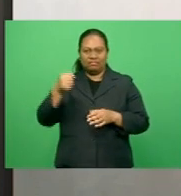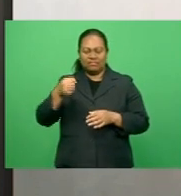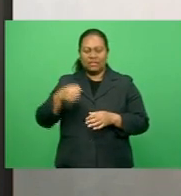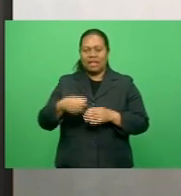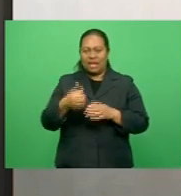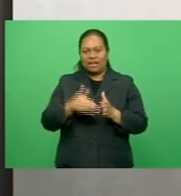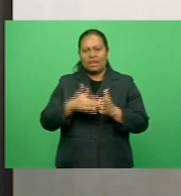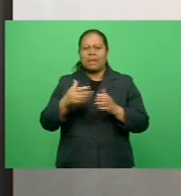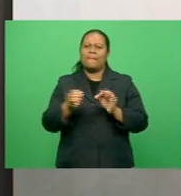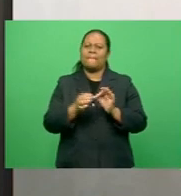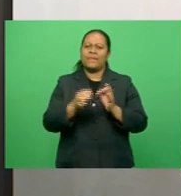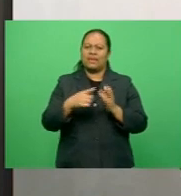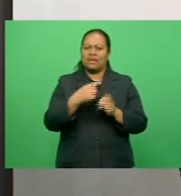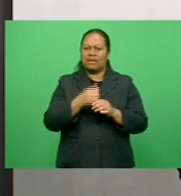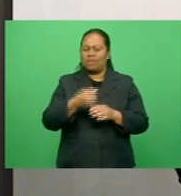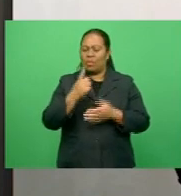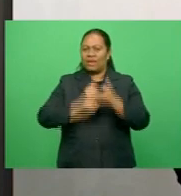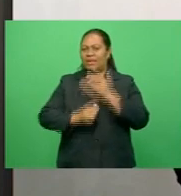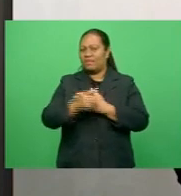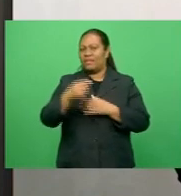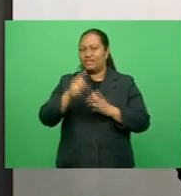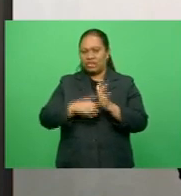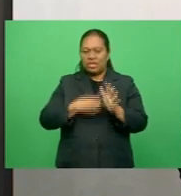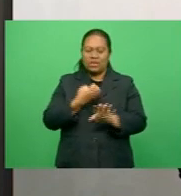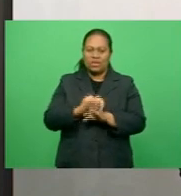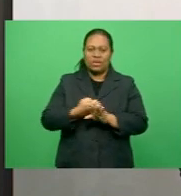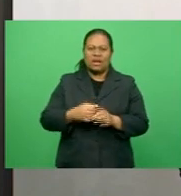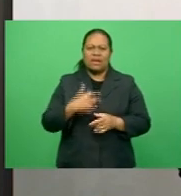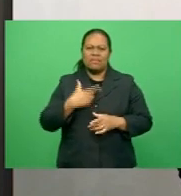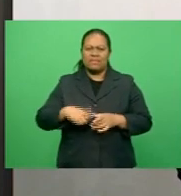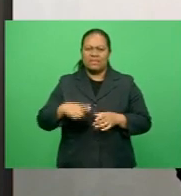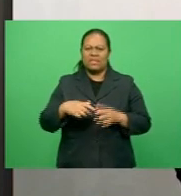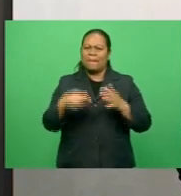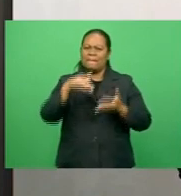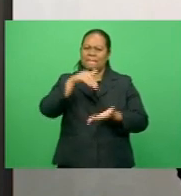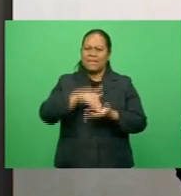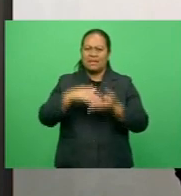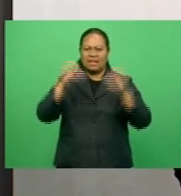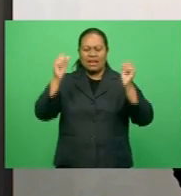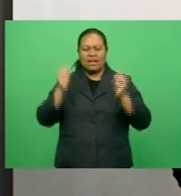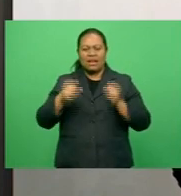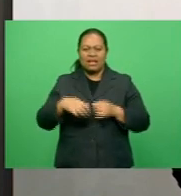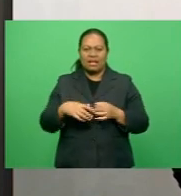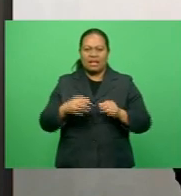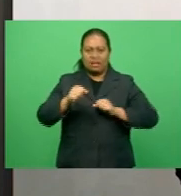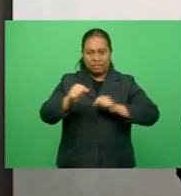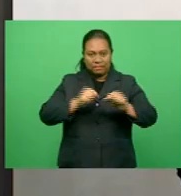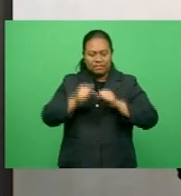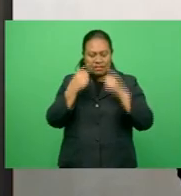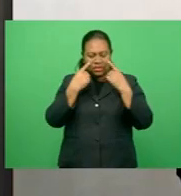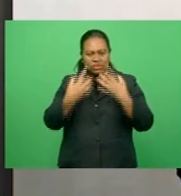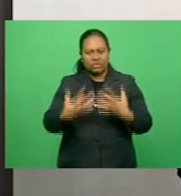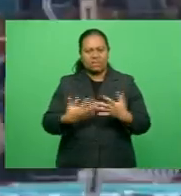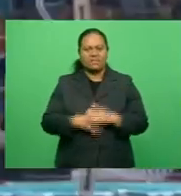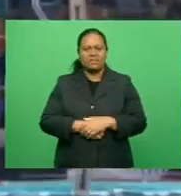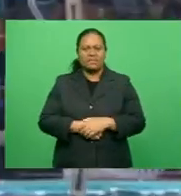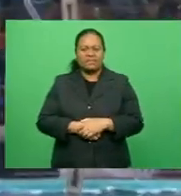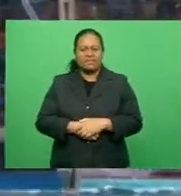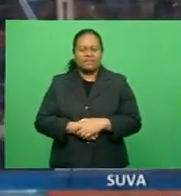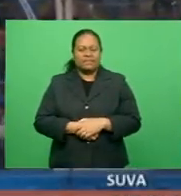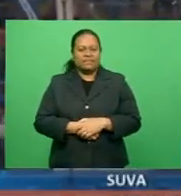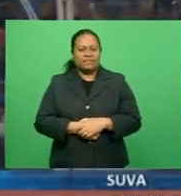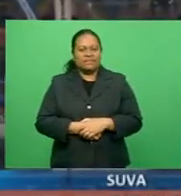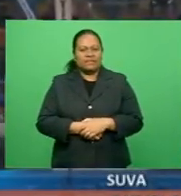suspended by BCF in January and stripped off his middleweight title following complaints from officials, promoters and fans.